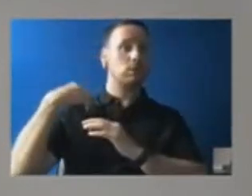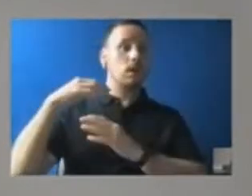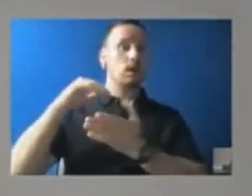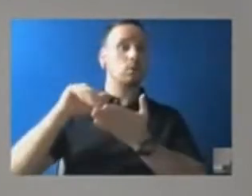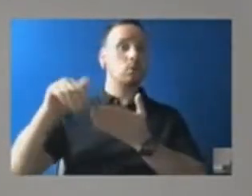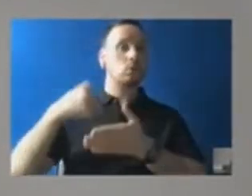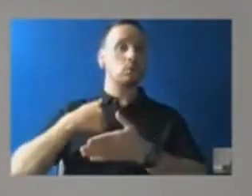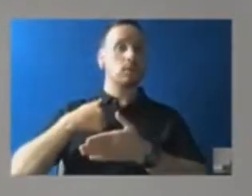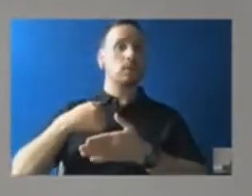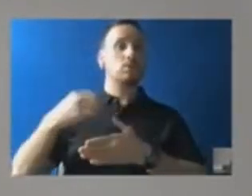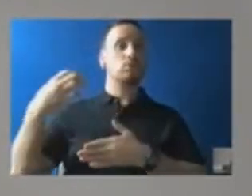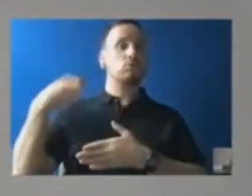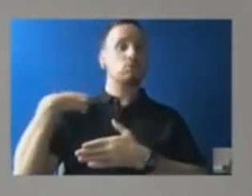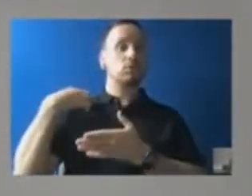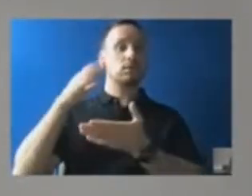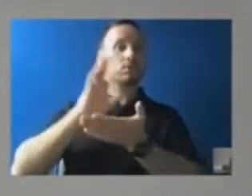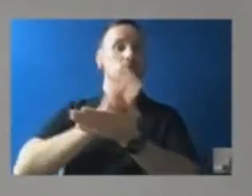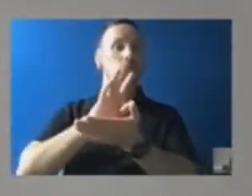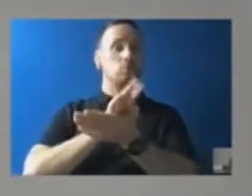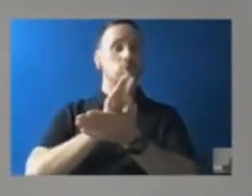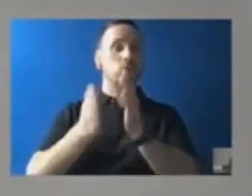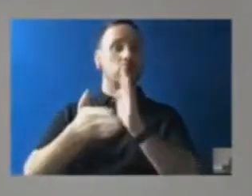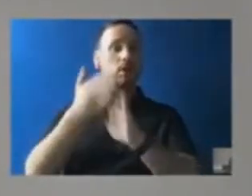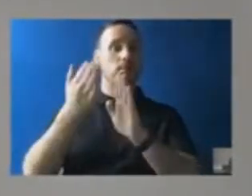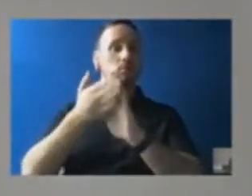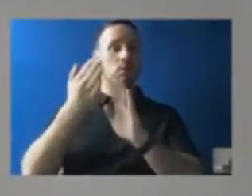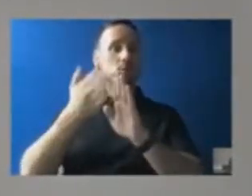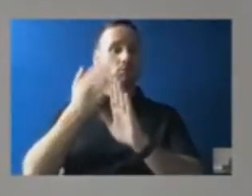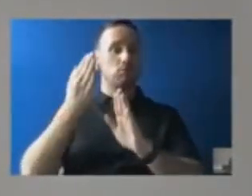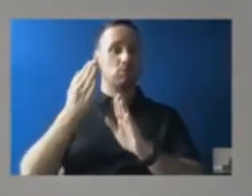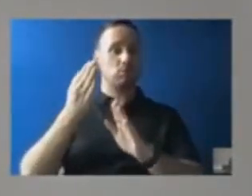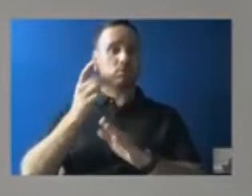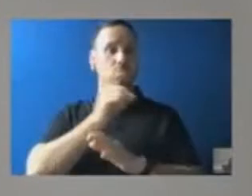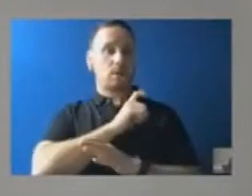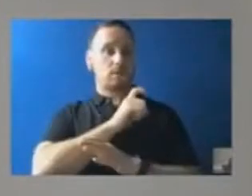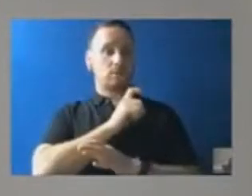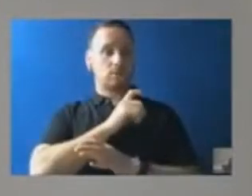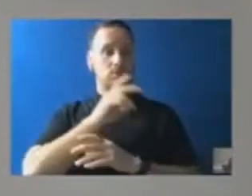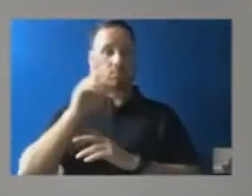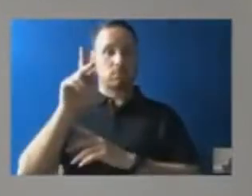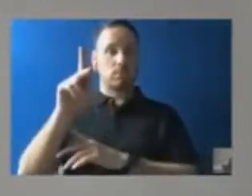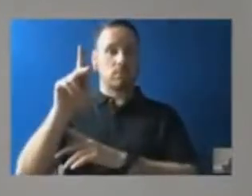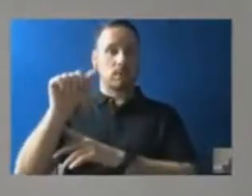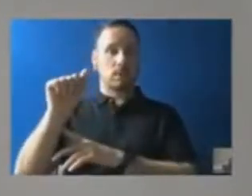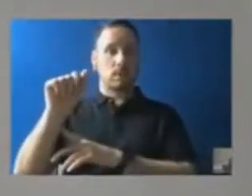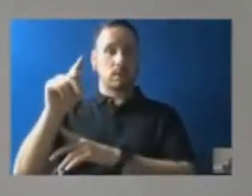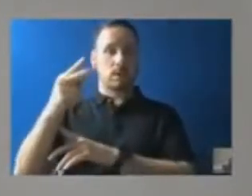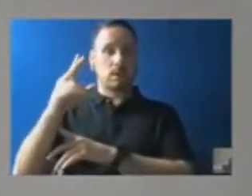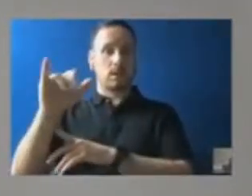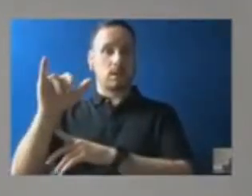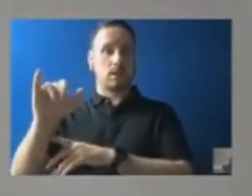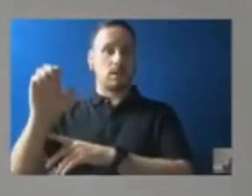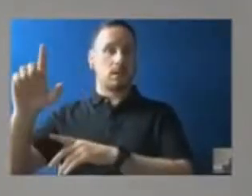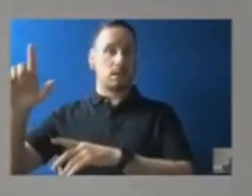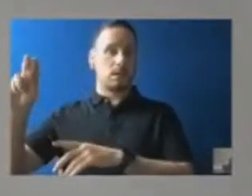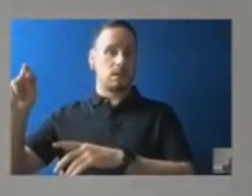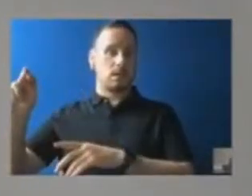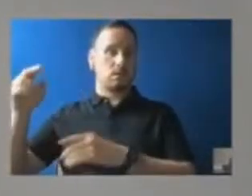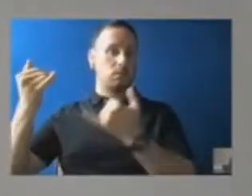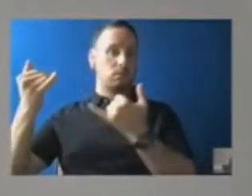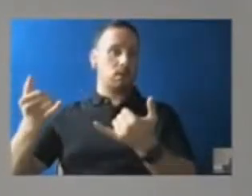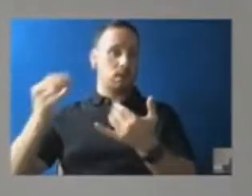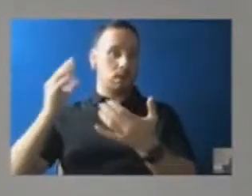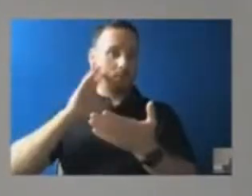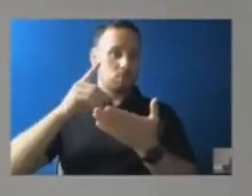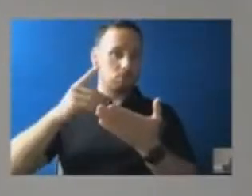Chief School Operations Officer to come up. That will be Ms. Kathy Elling, and she's going to lead you into the next part of the presentation around the metrics, the